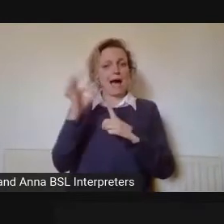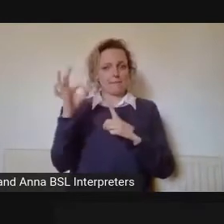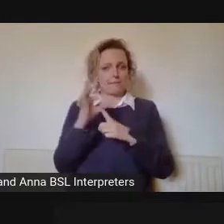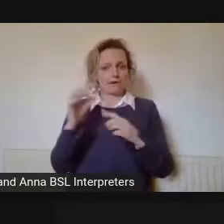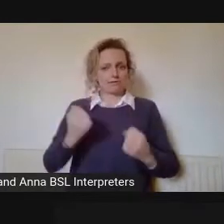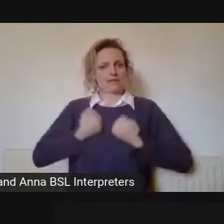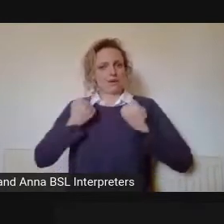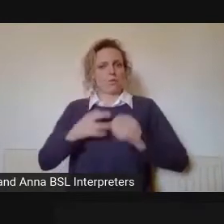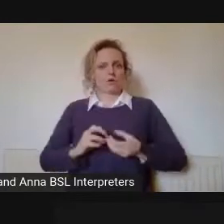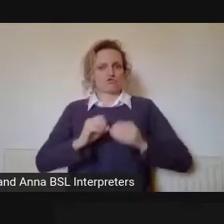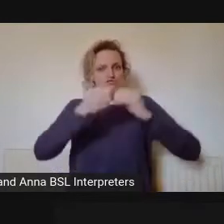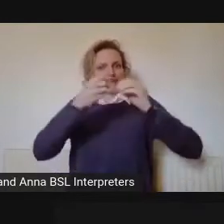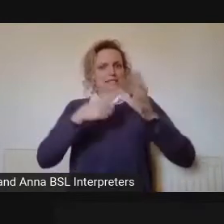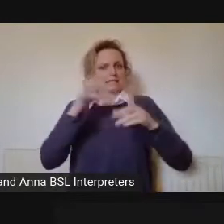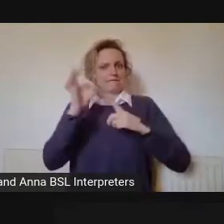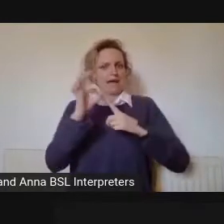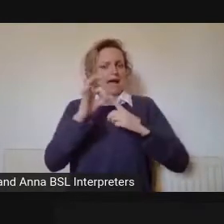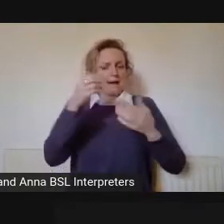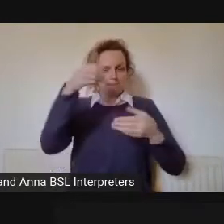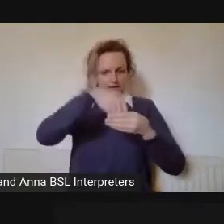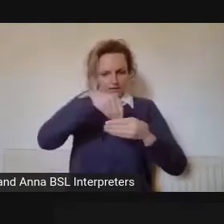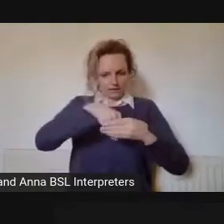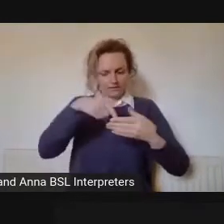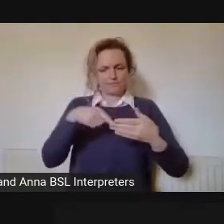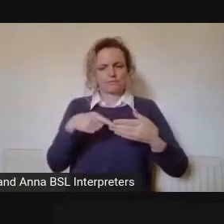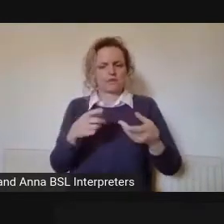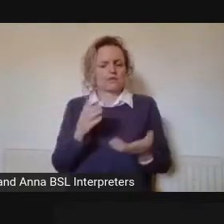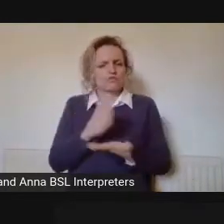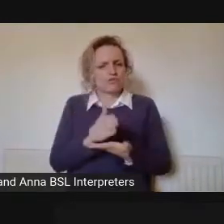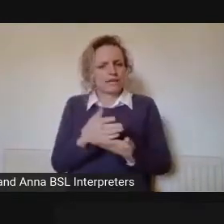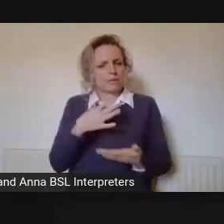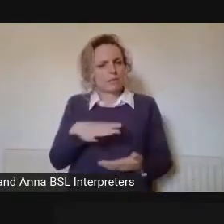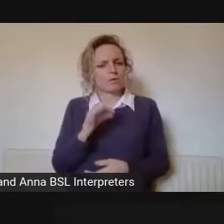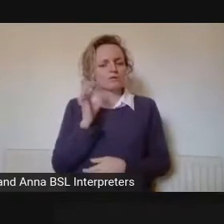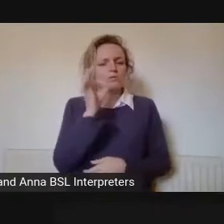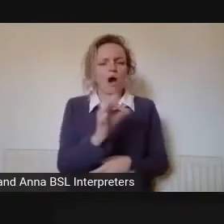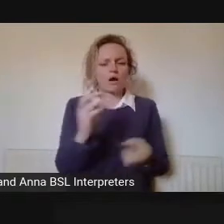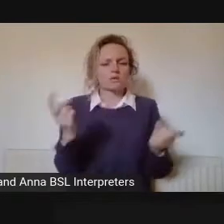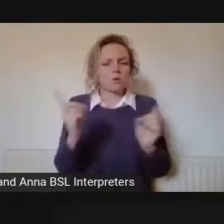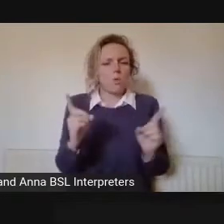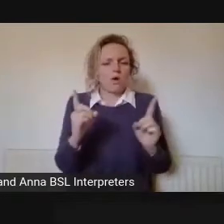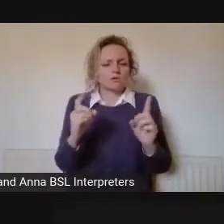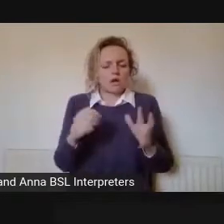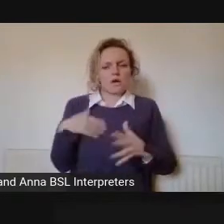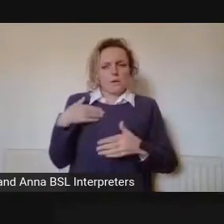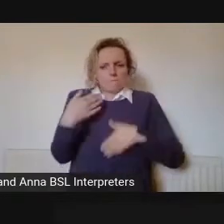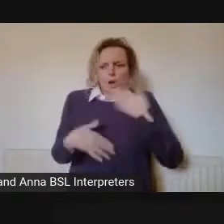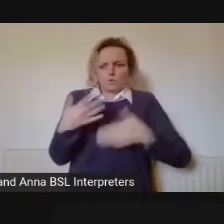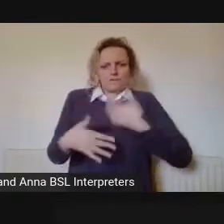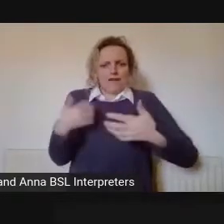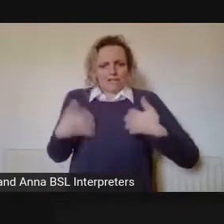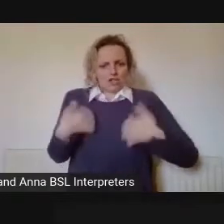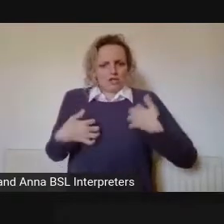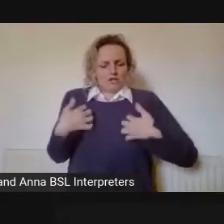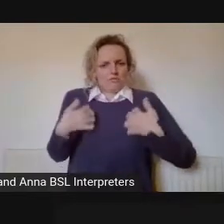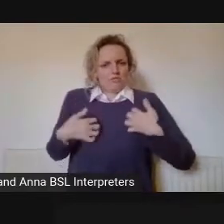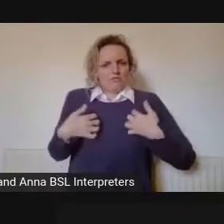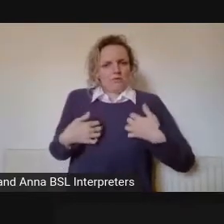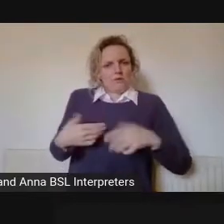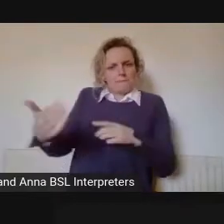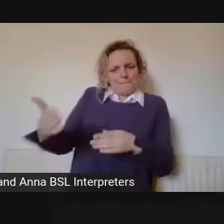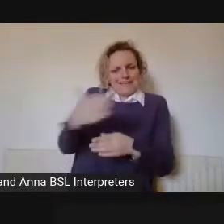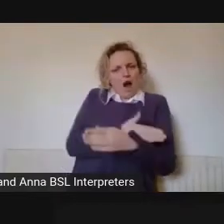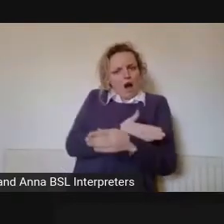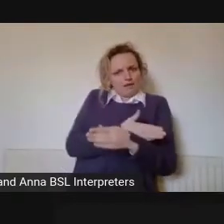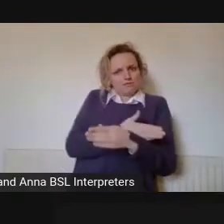actually looking into is like, what are the motivations of the people behind these campaigns? And so what we found is that many times